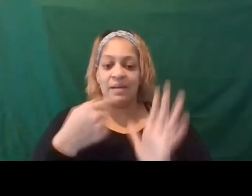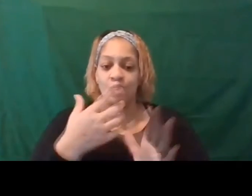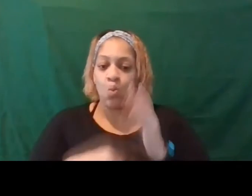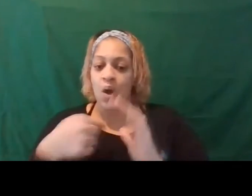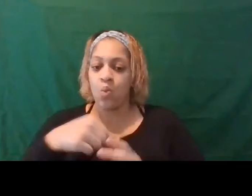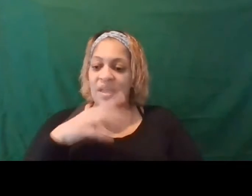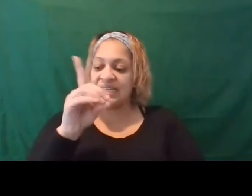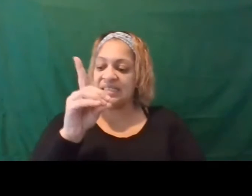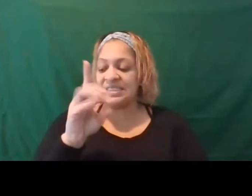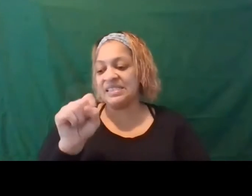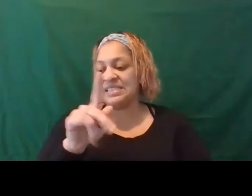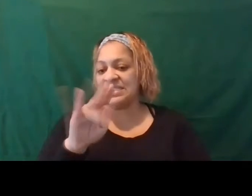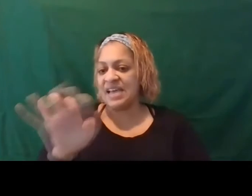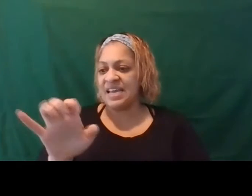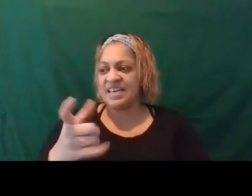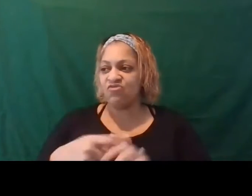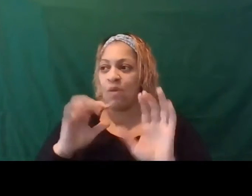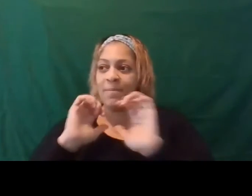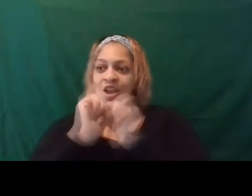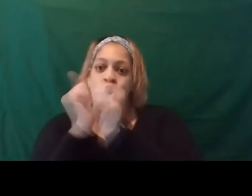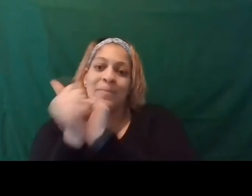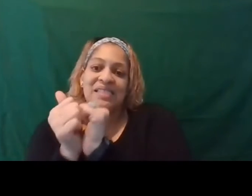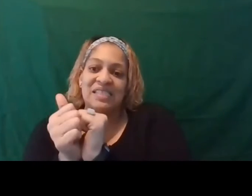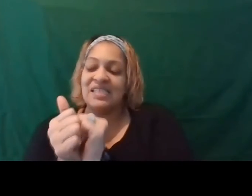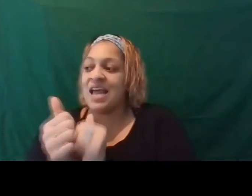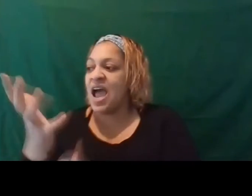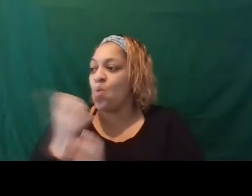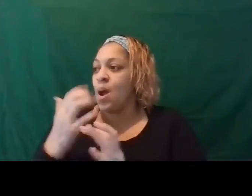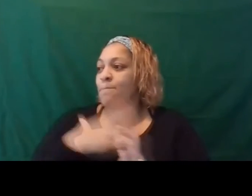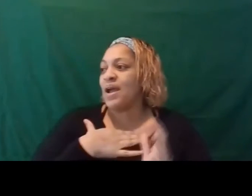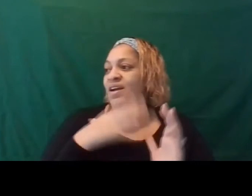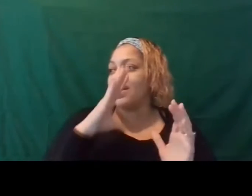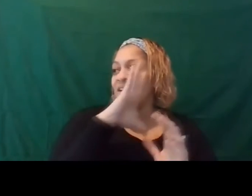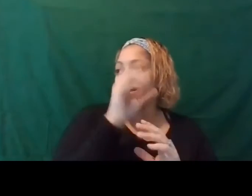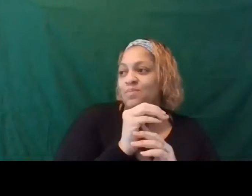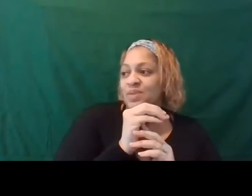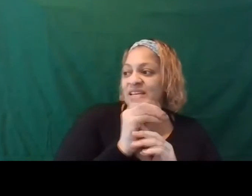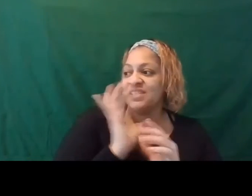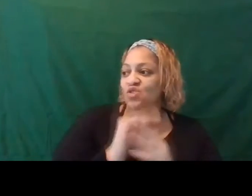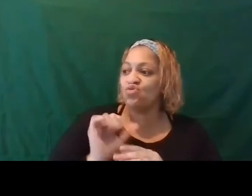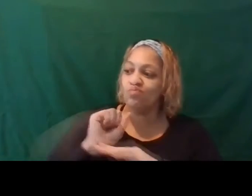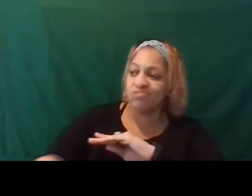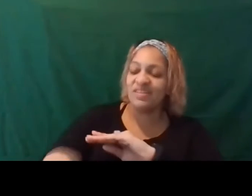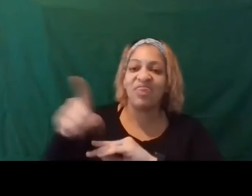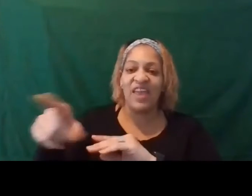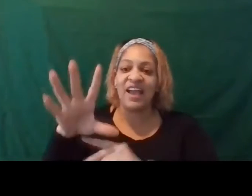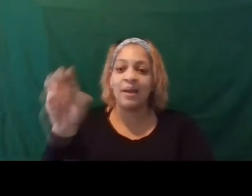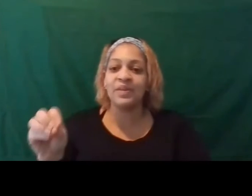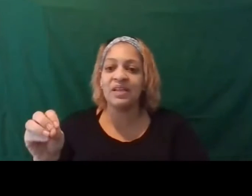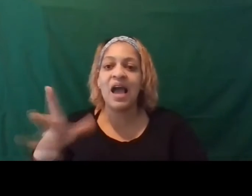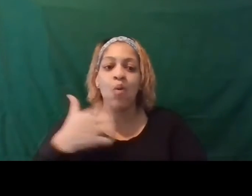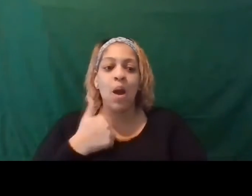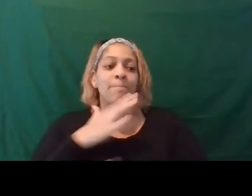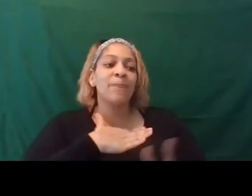of competition. I want my company to outsell their company. I want my